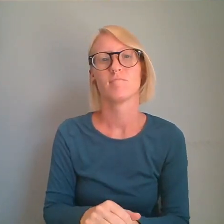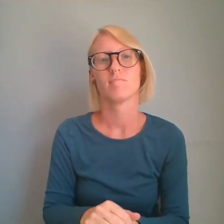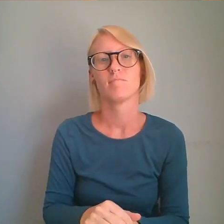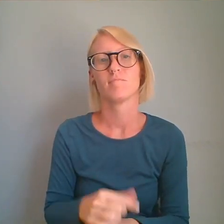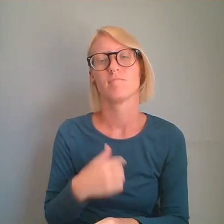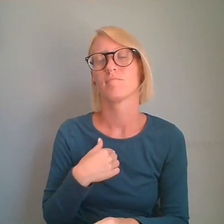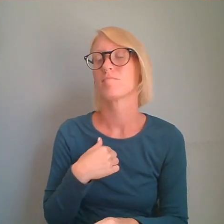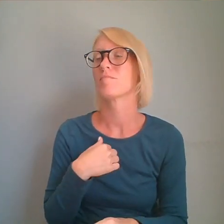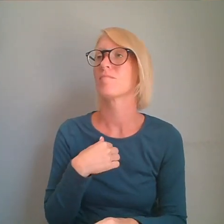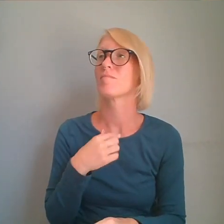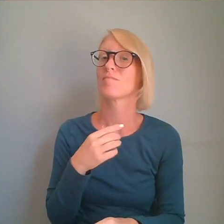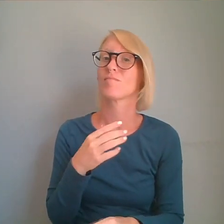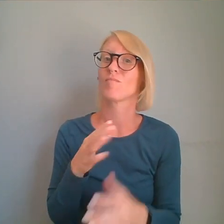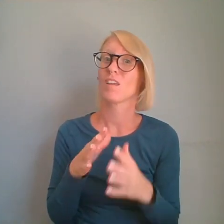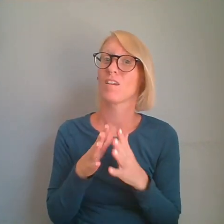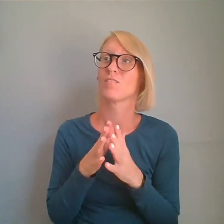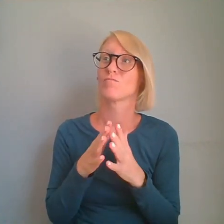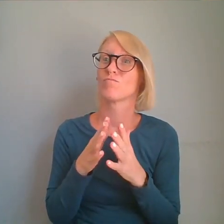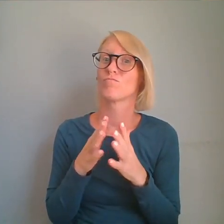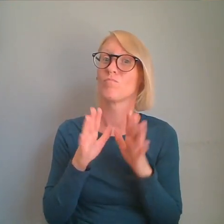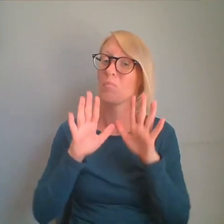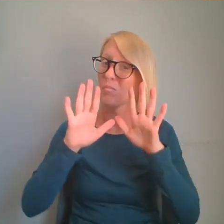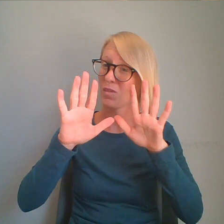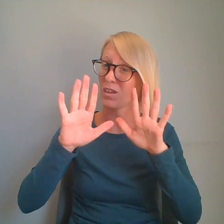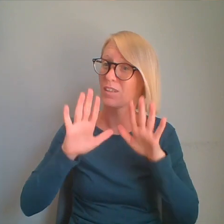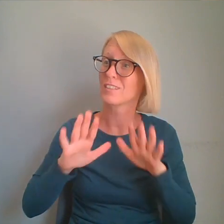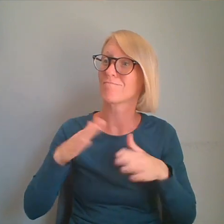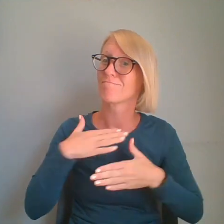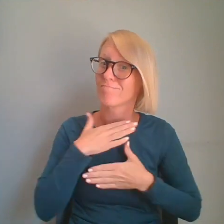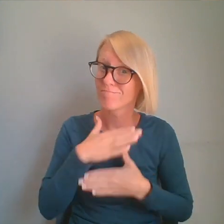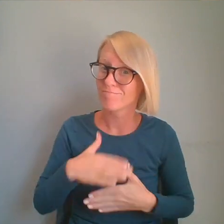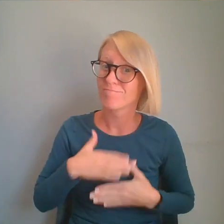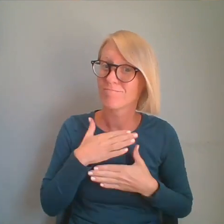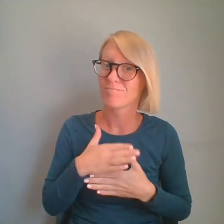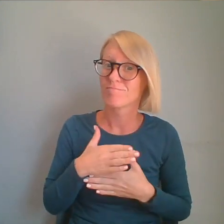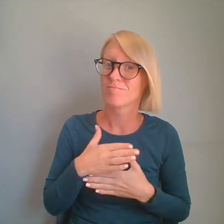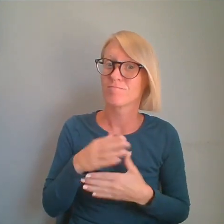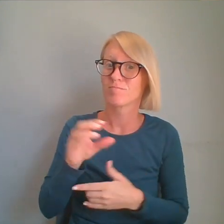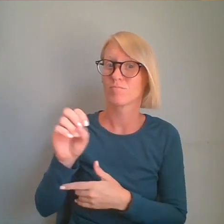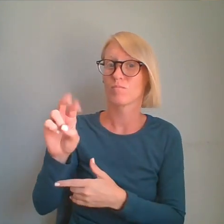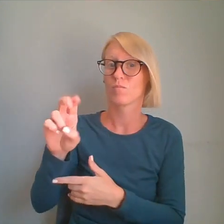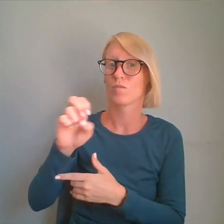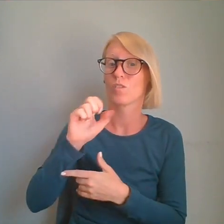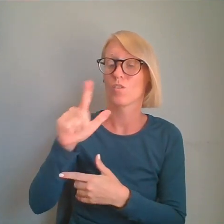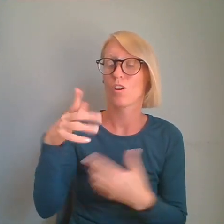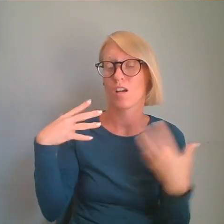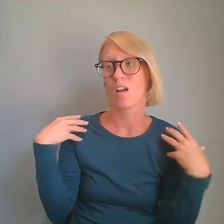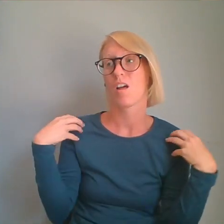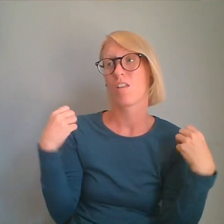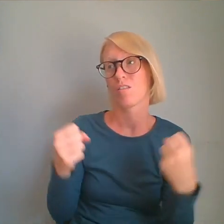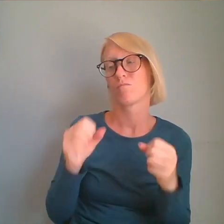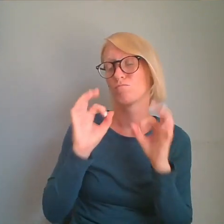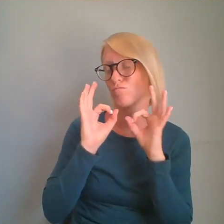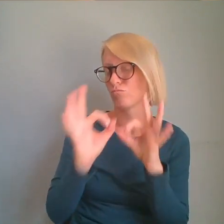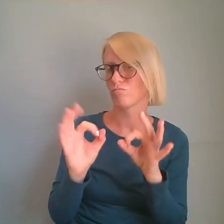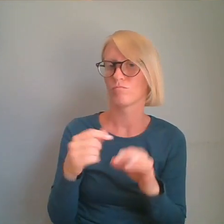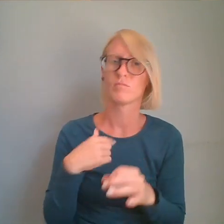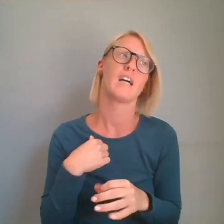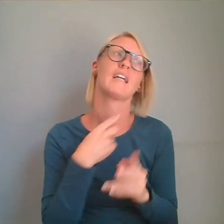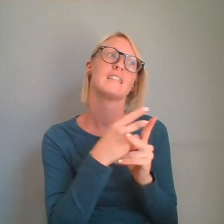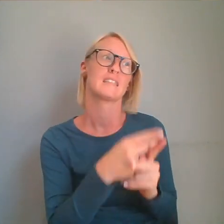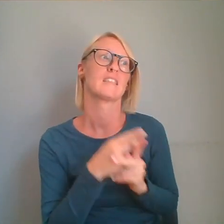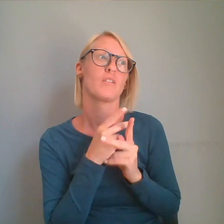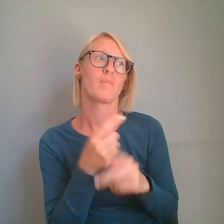very pleased to tell you that your oral health is very good. I take great care of my teeth. Good. Doctor Mike.